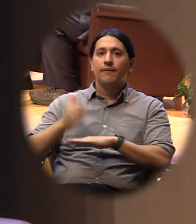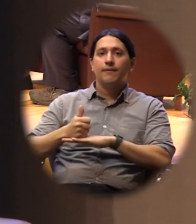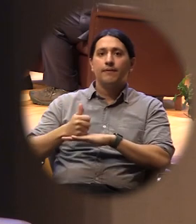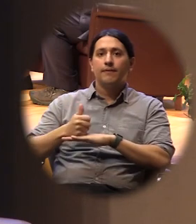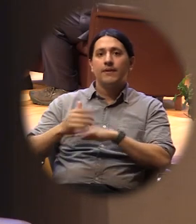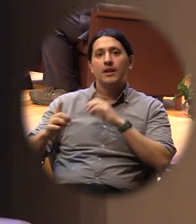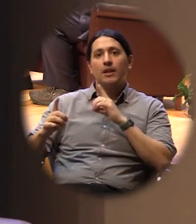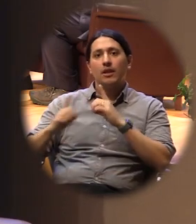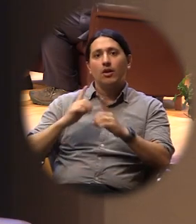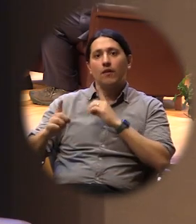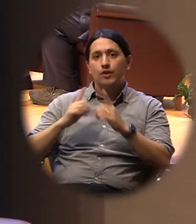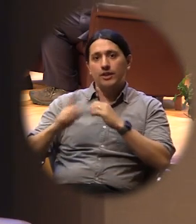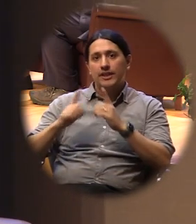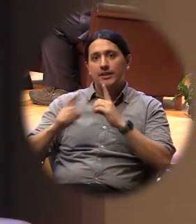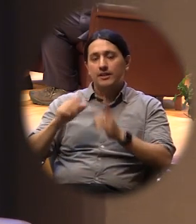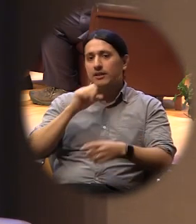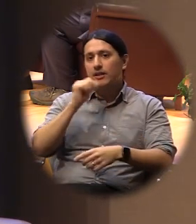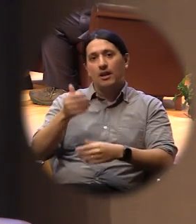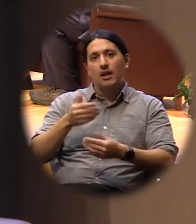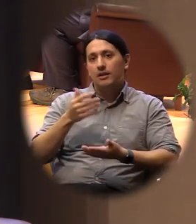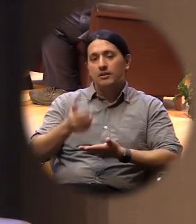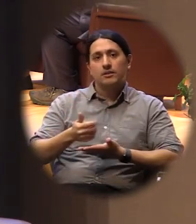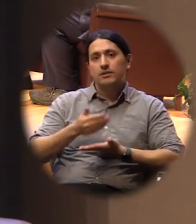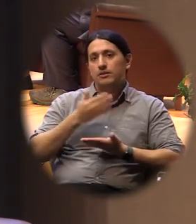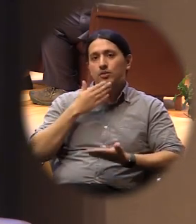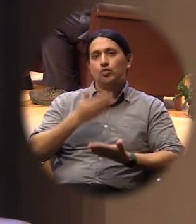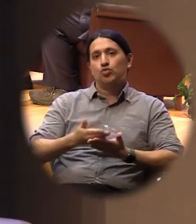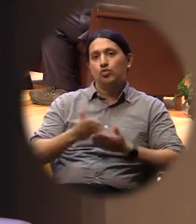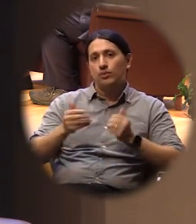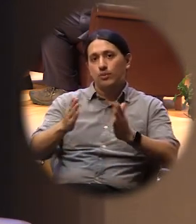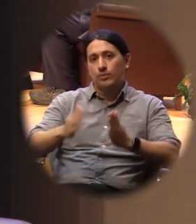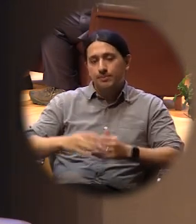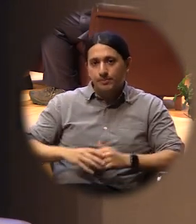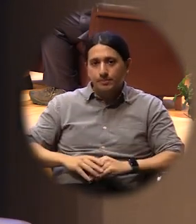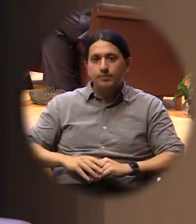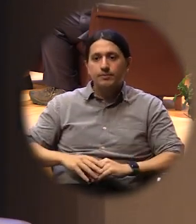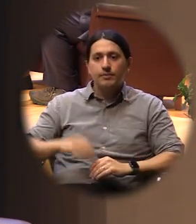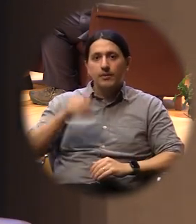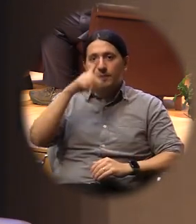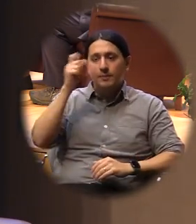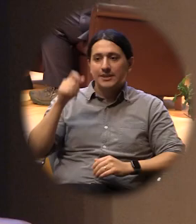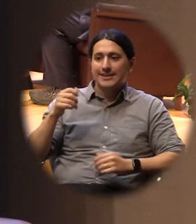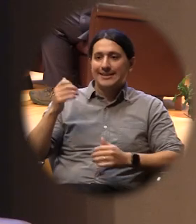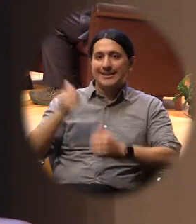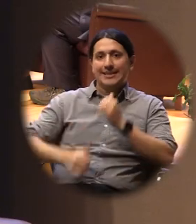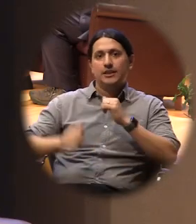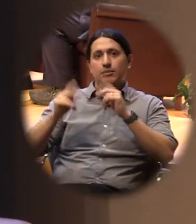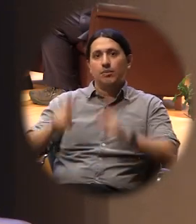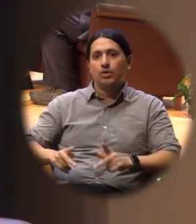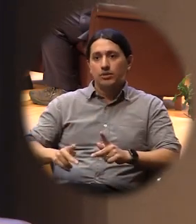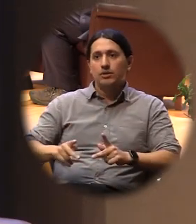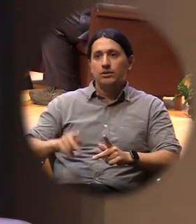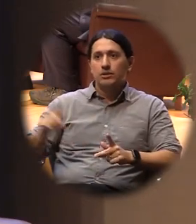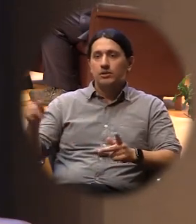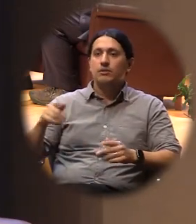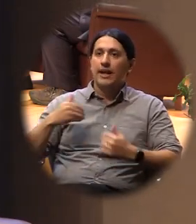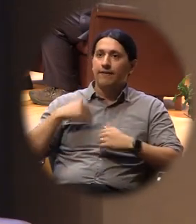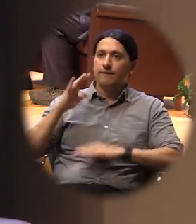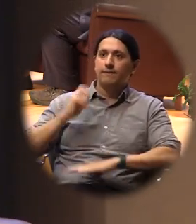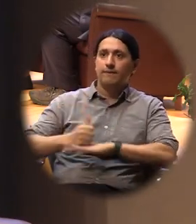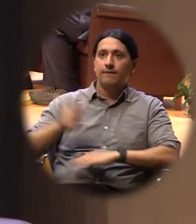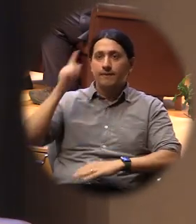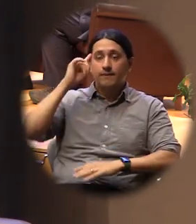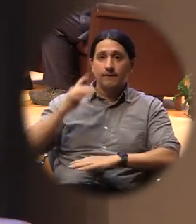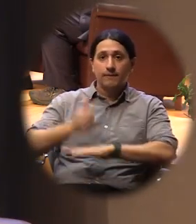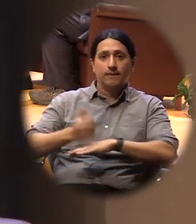that usually isn't very helpful, because each person then has their own idea of what it's fixed as. So you say sex and